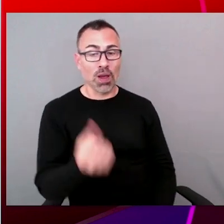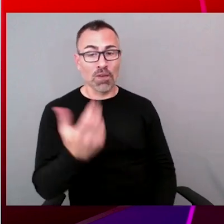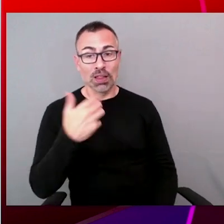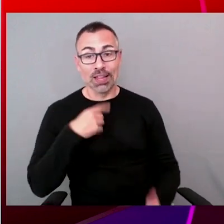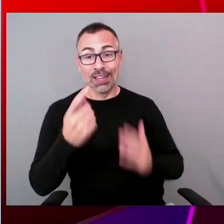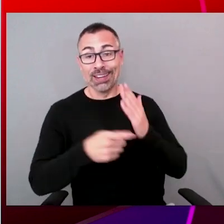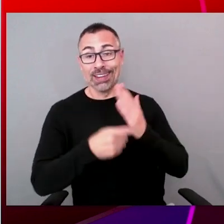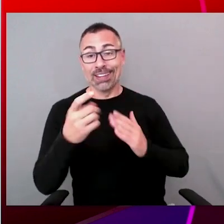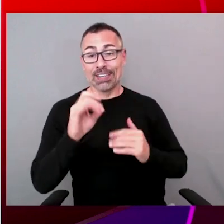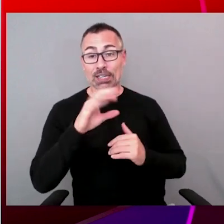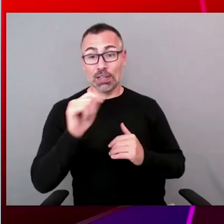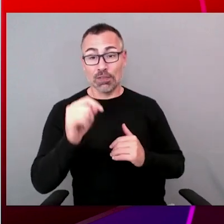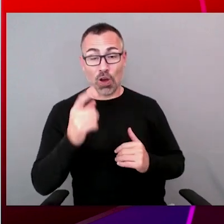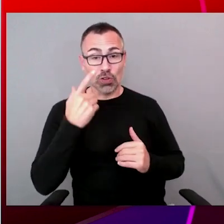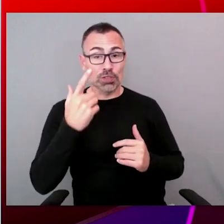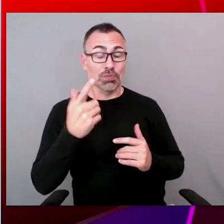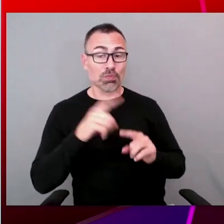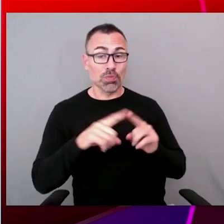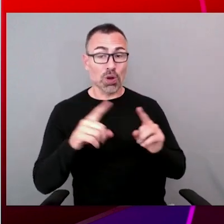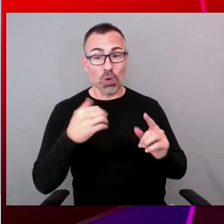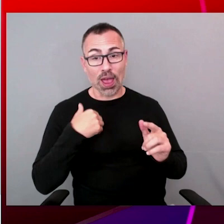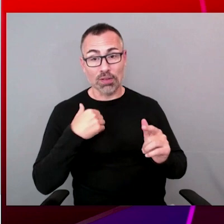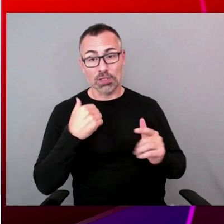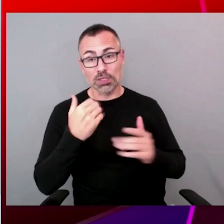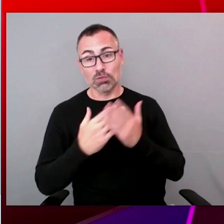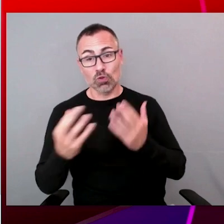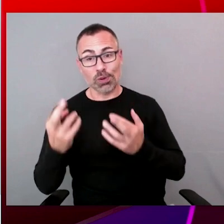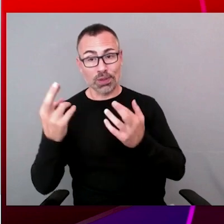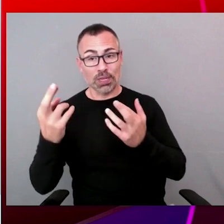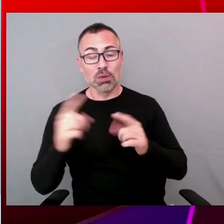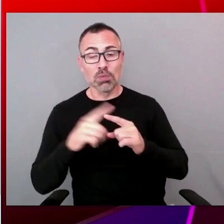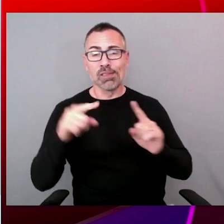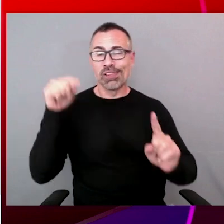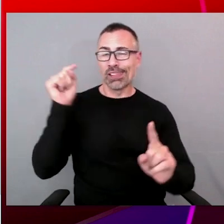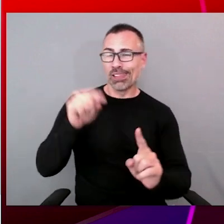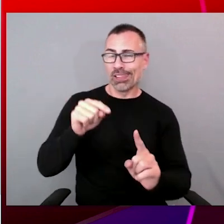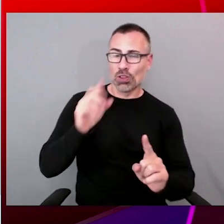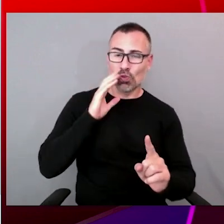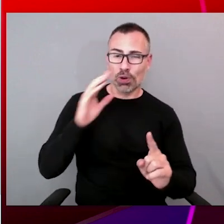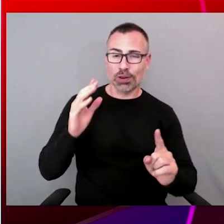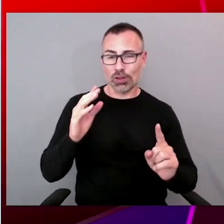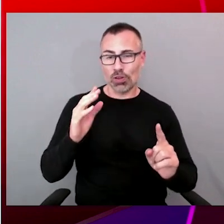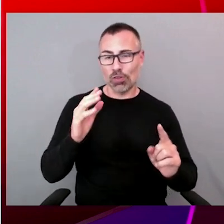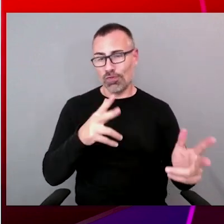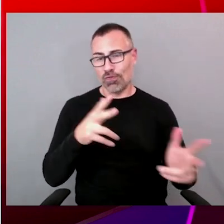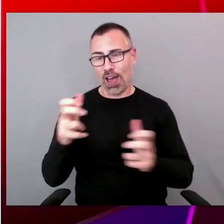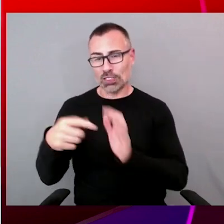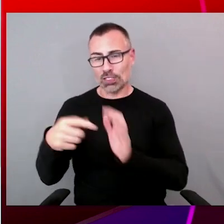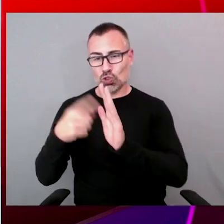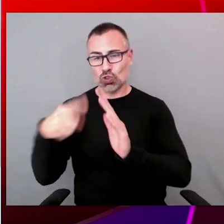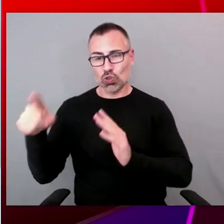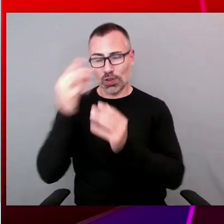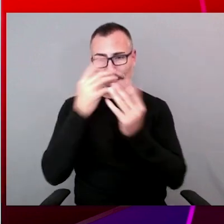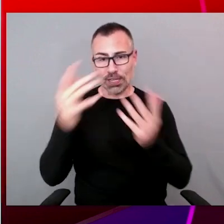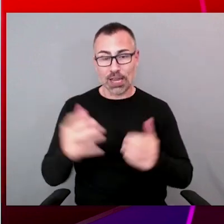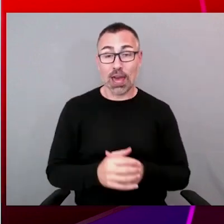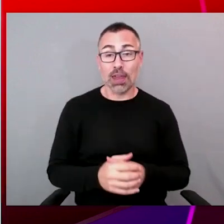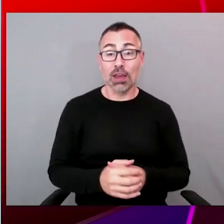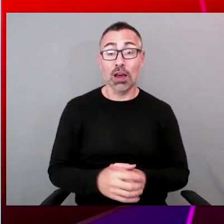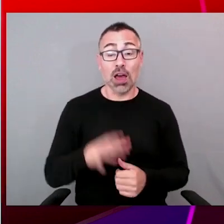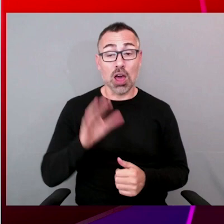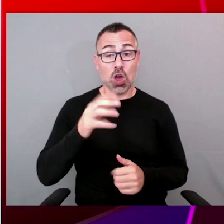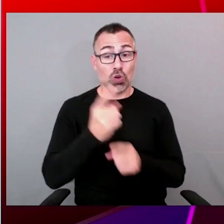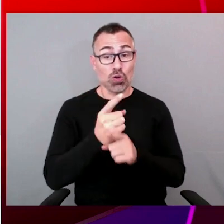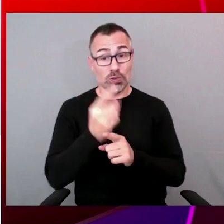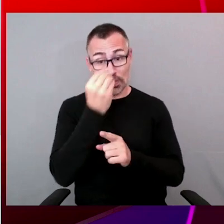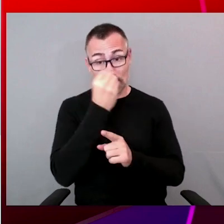and validation, and so on. But for the purpose of this demo, we can fast forward and show the data. Yeah. And just to mention that before that, all